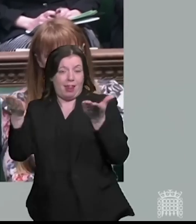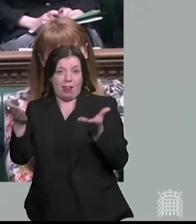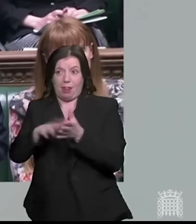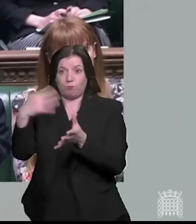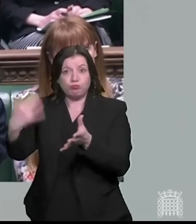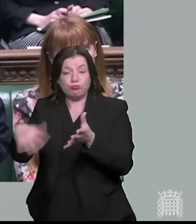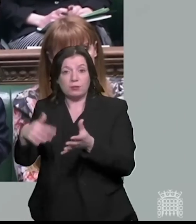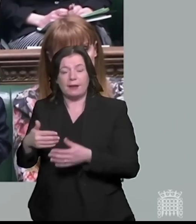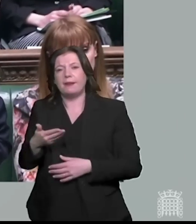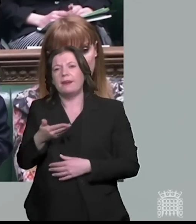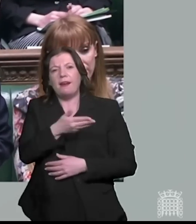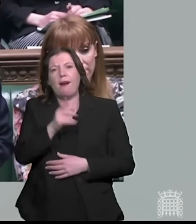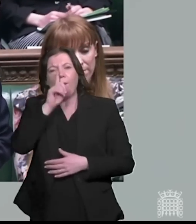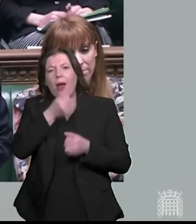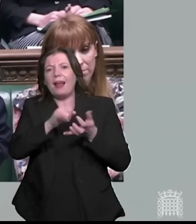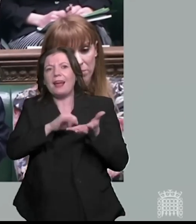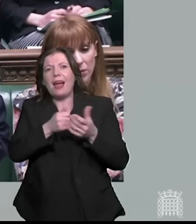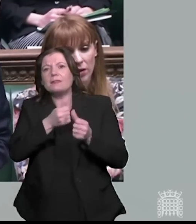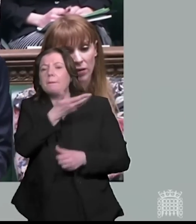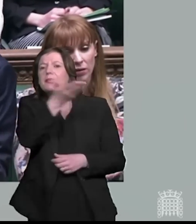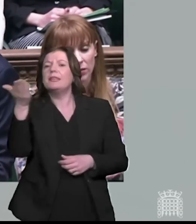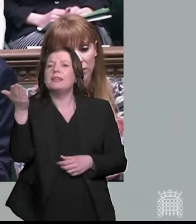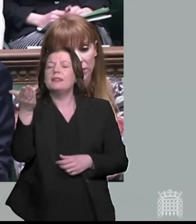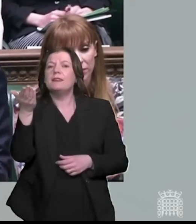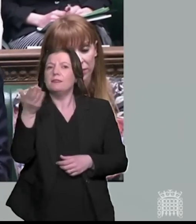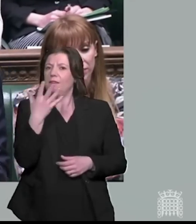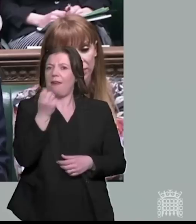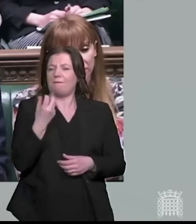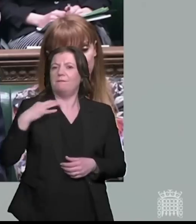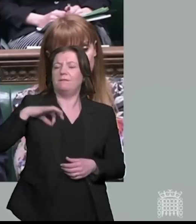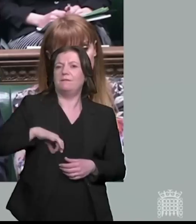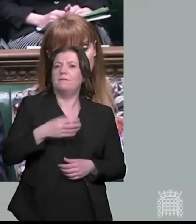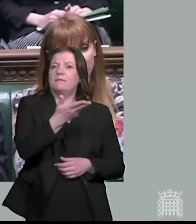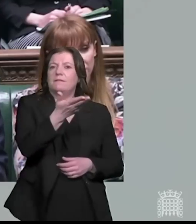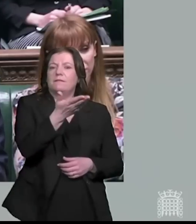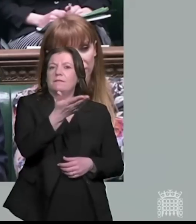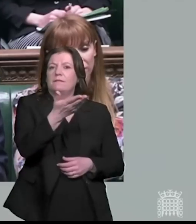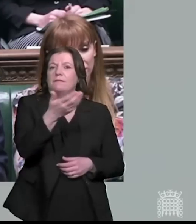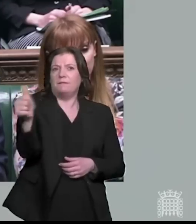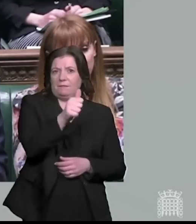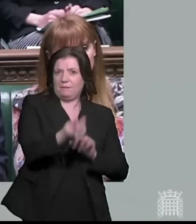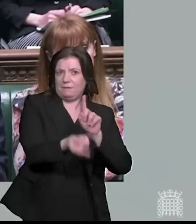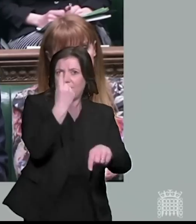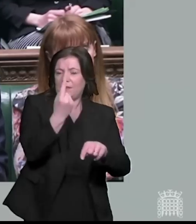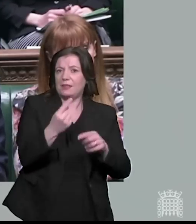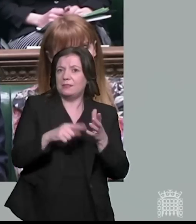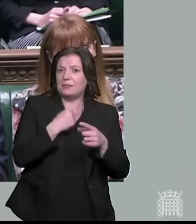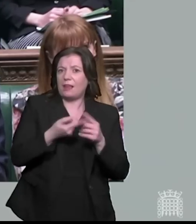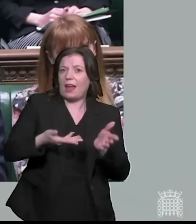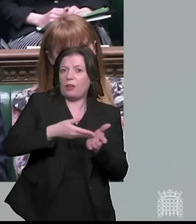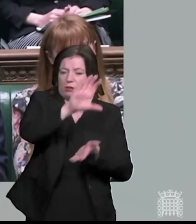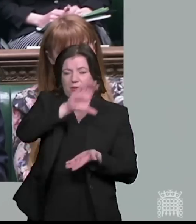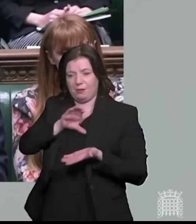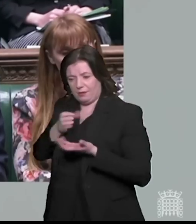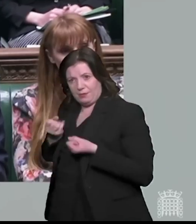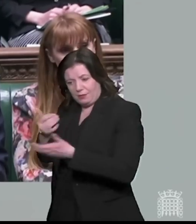on the table when it comes to oil and gas companies. Money that could have been better spent on working people. Politics